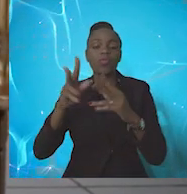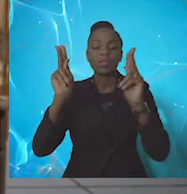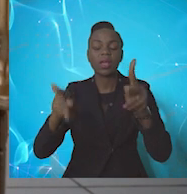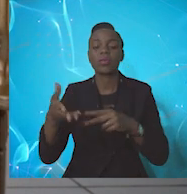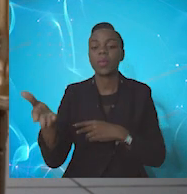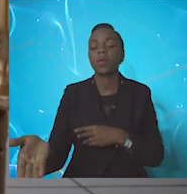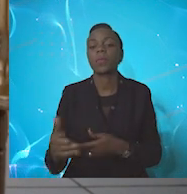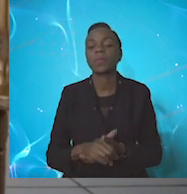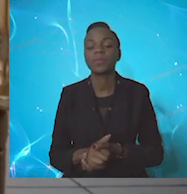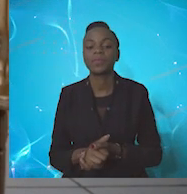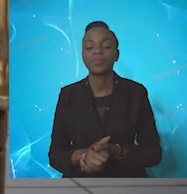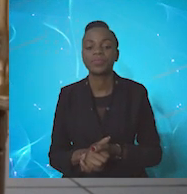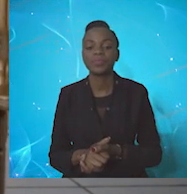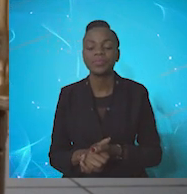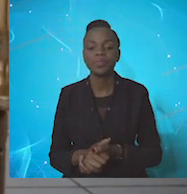well.